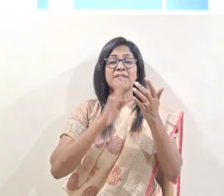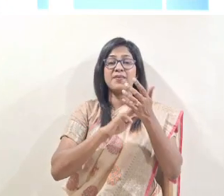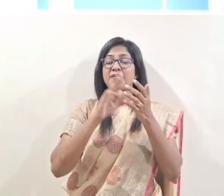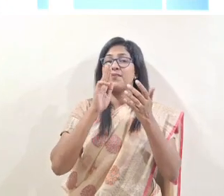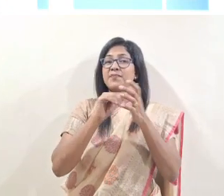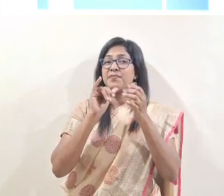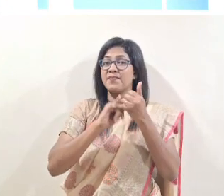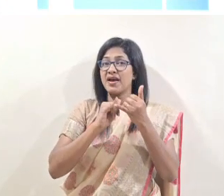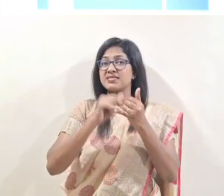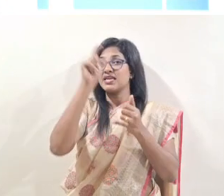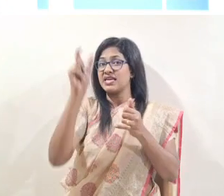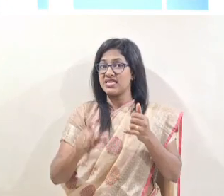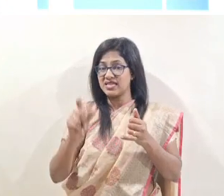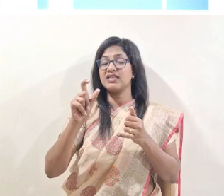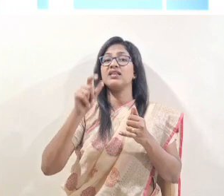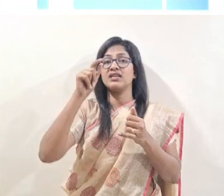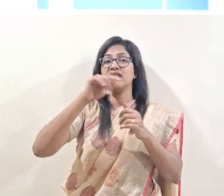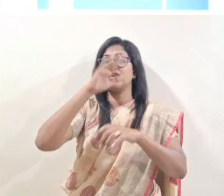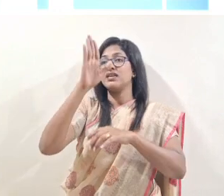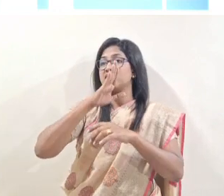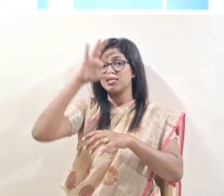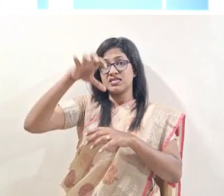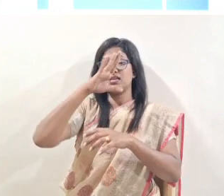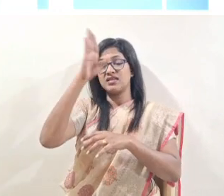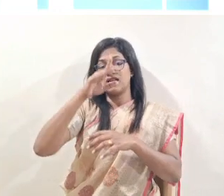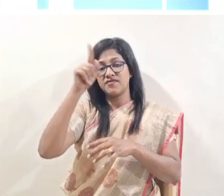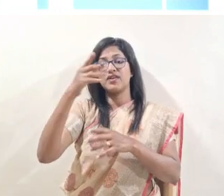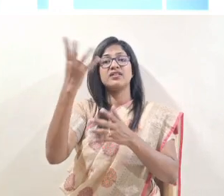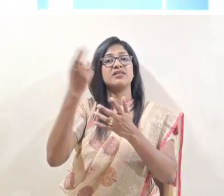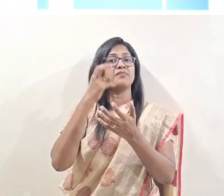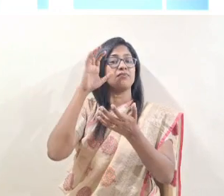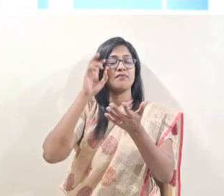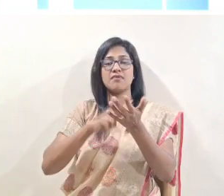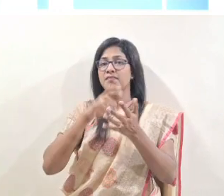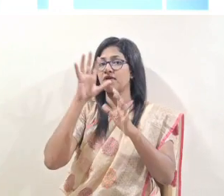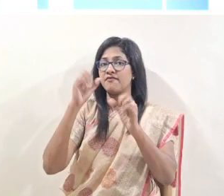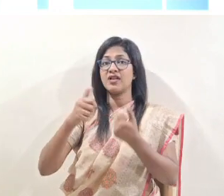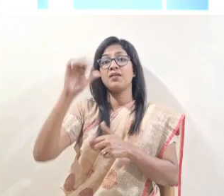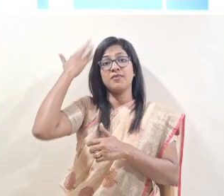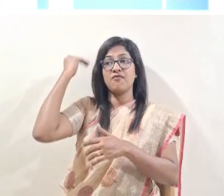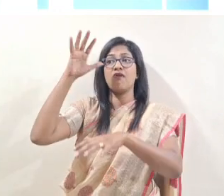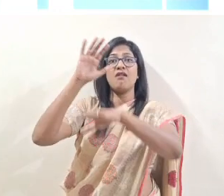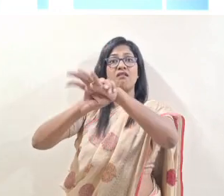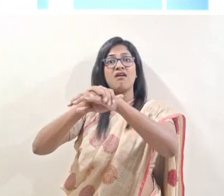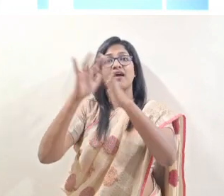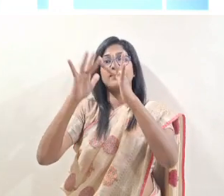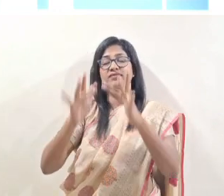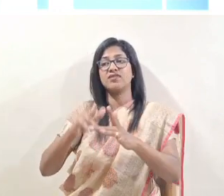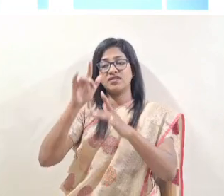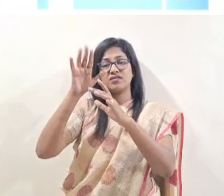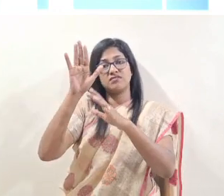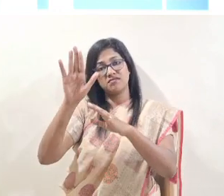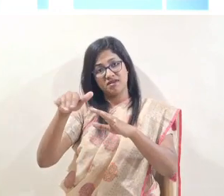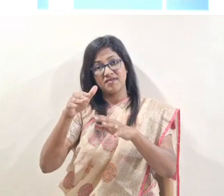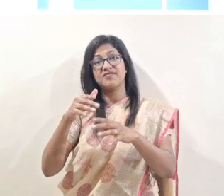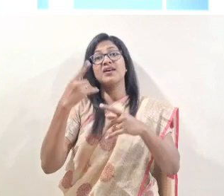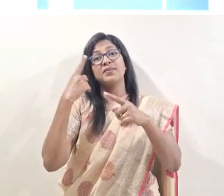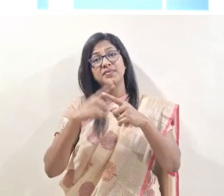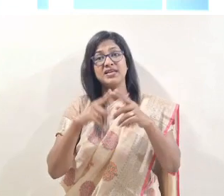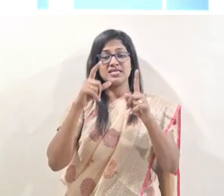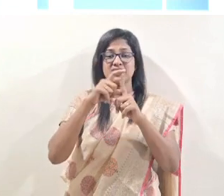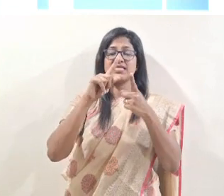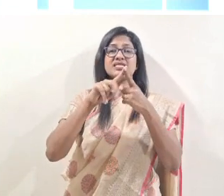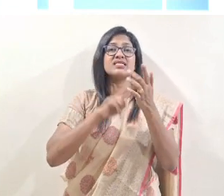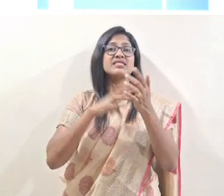in Italian State Railway. Again, they were unable to buy tickets there. Then there was one case in Danish Railway